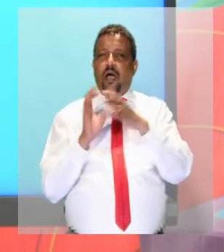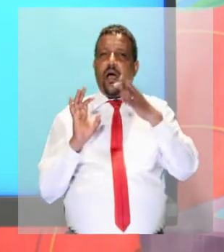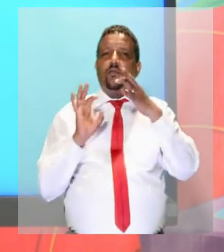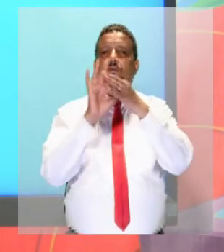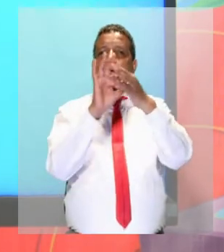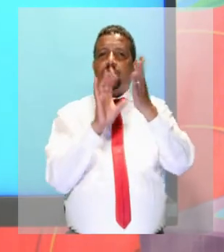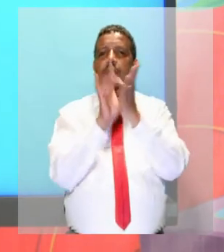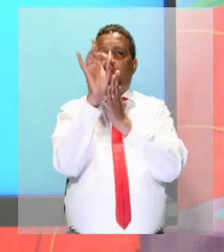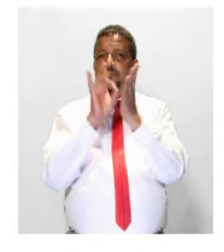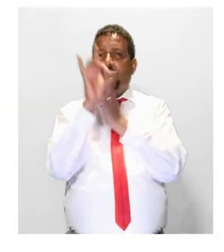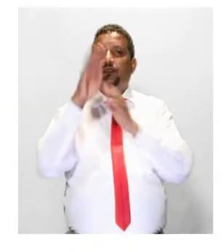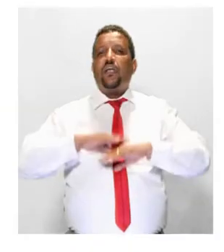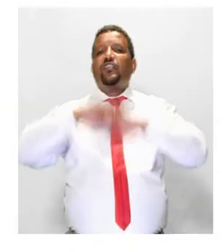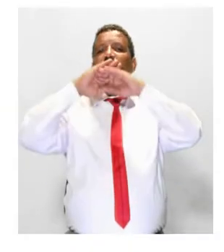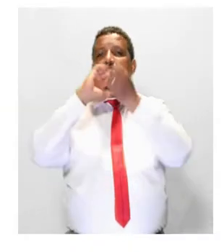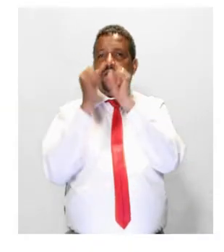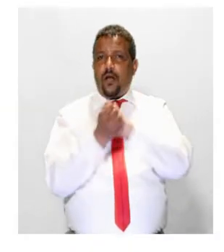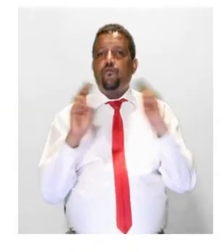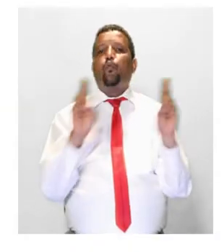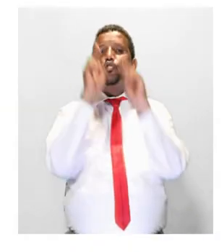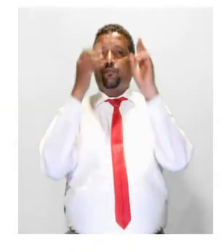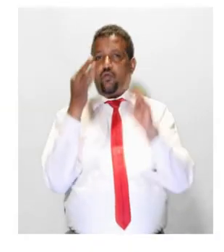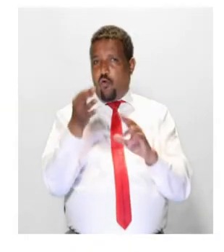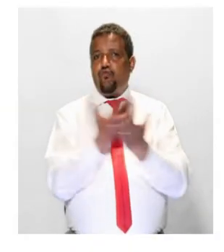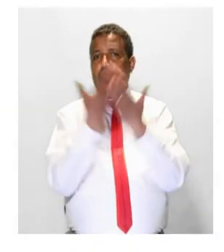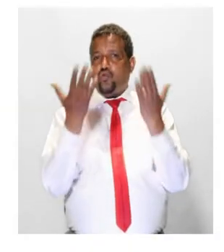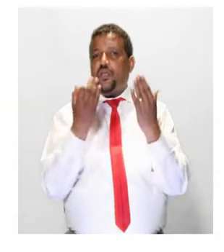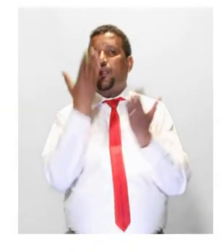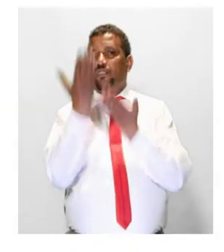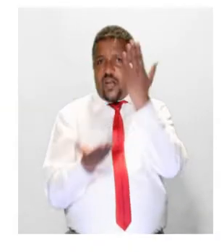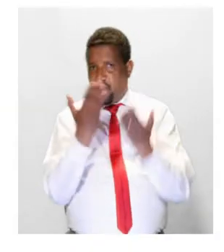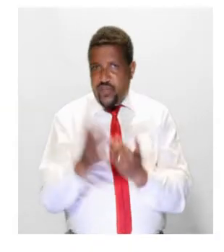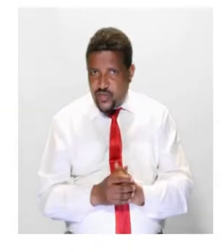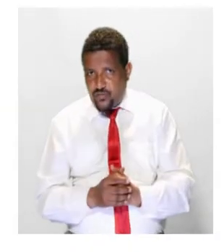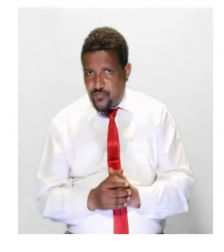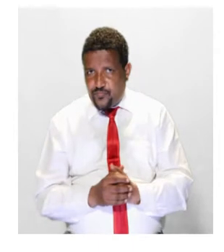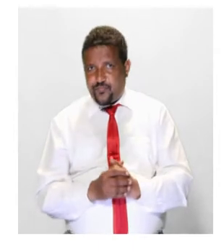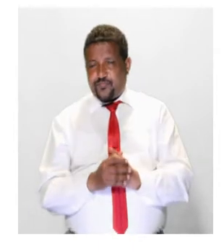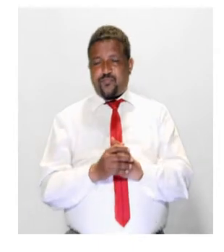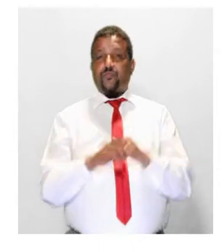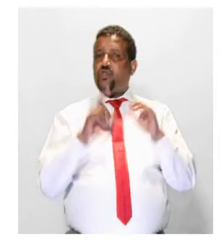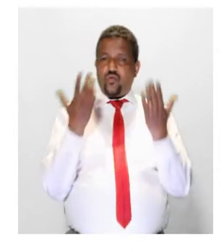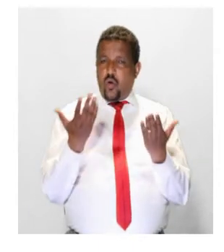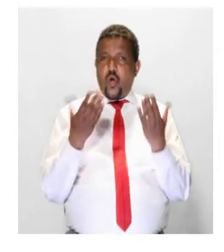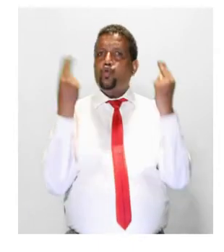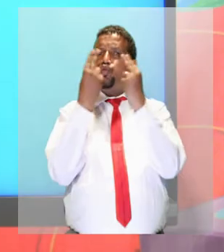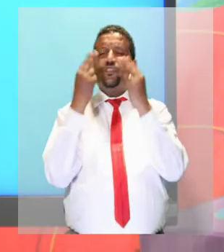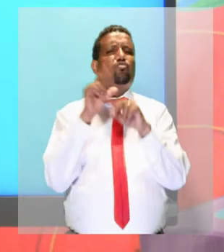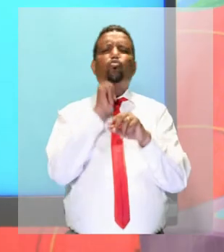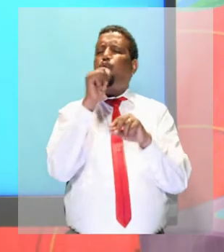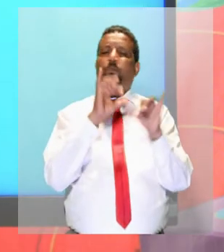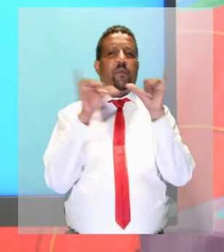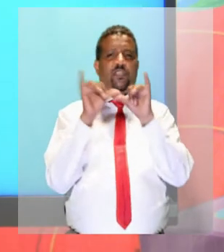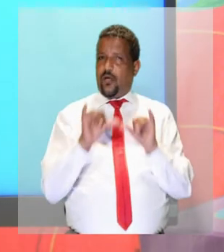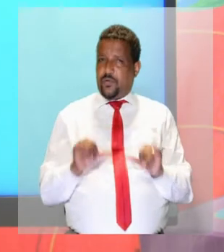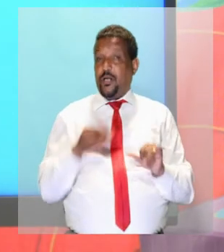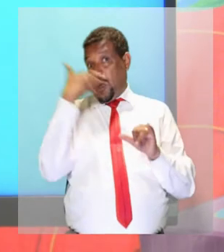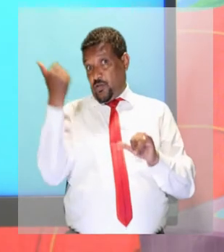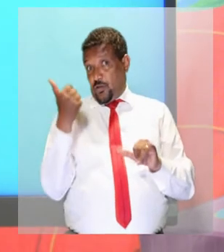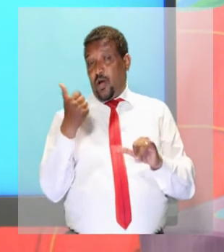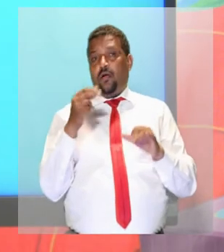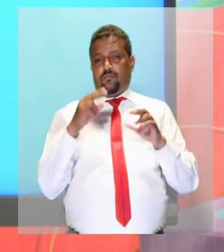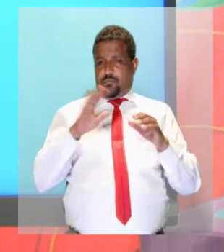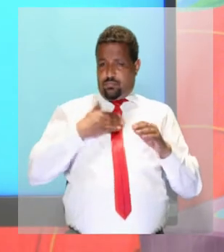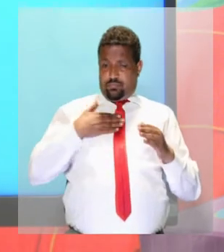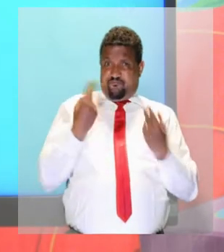the satisfaction that we derive from consumption of goods and services. So utility is not measurable. Rather, a